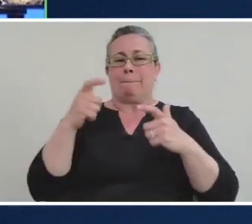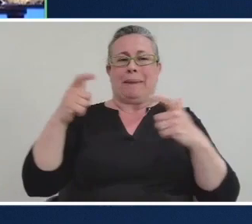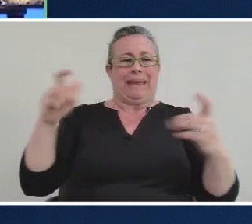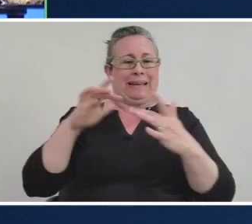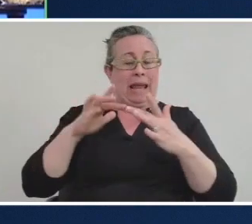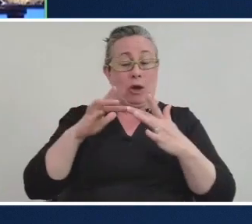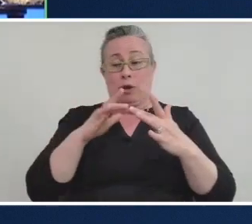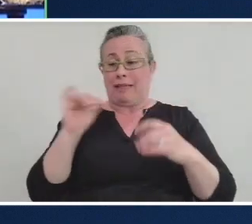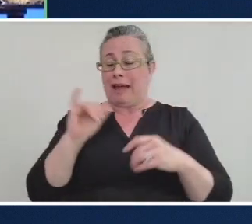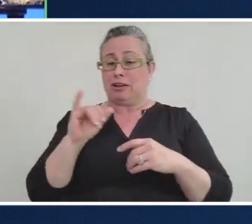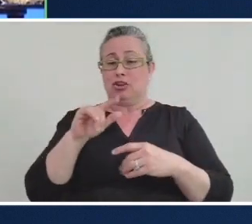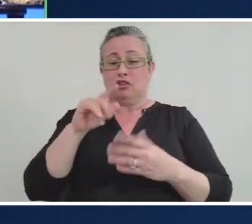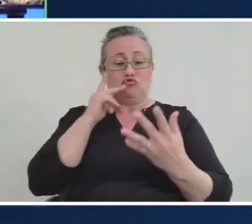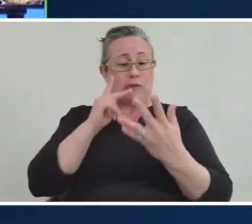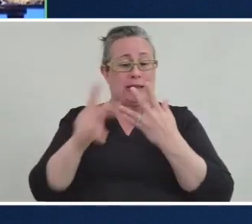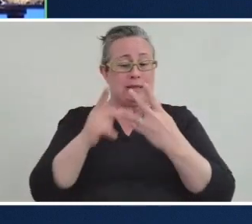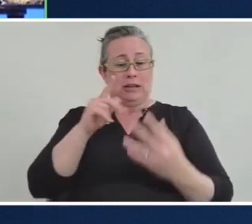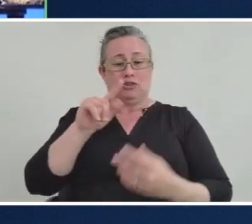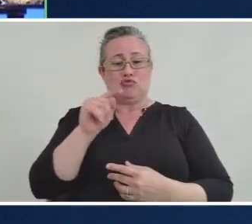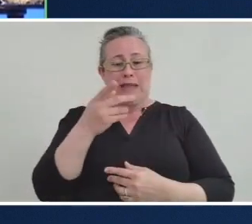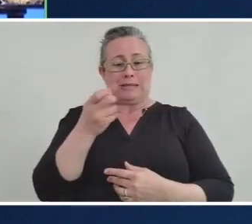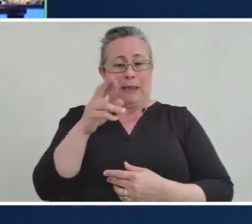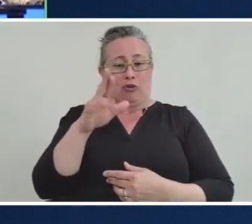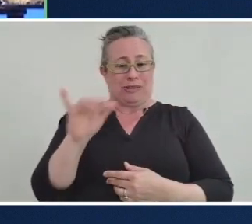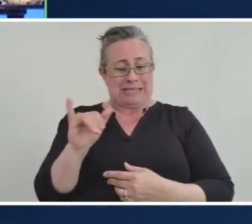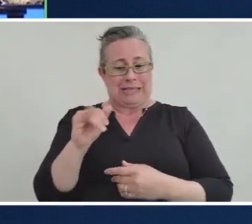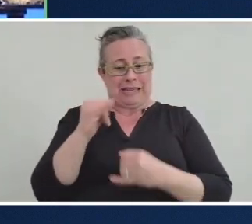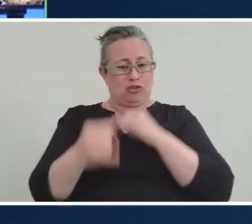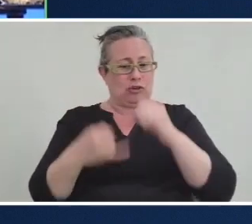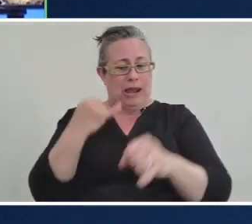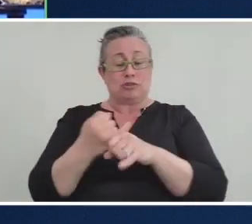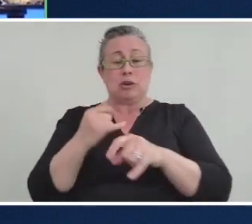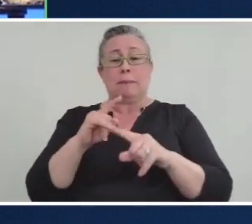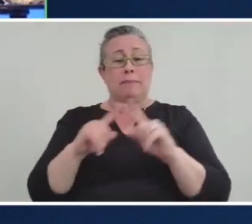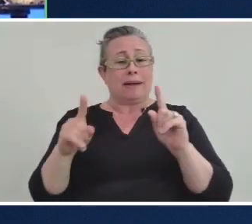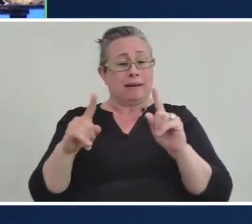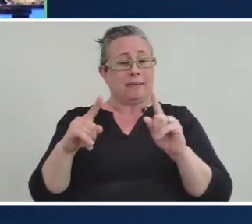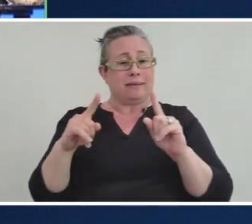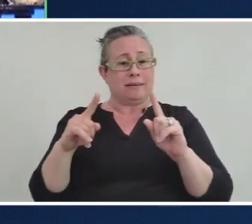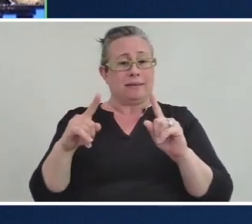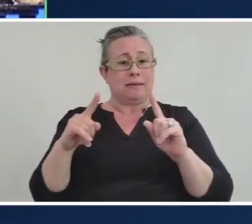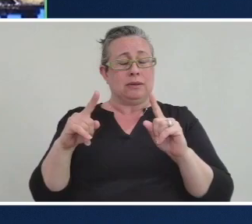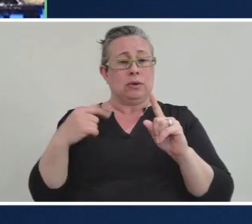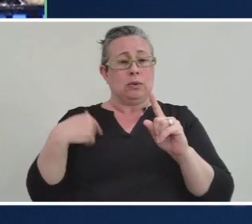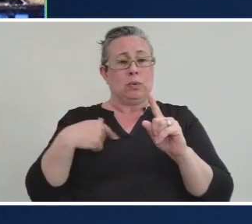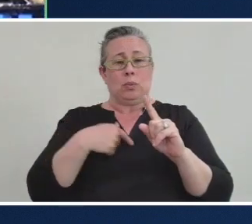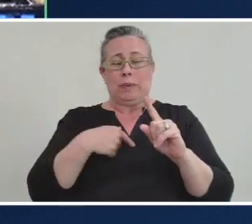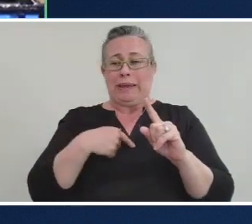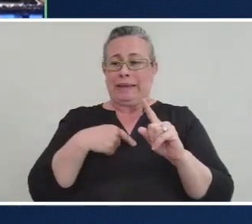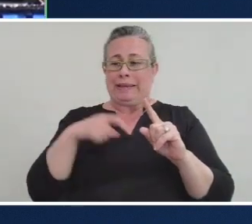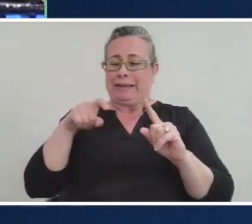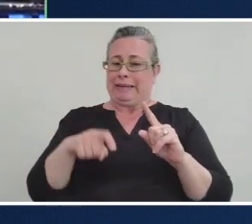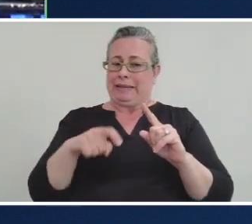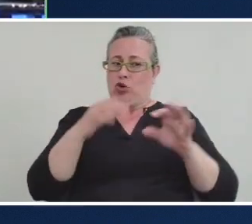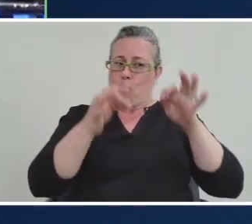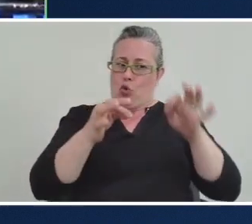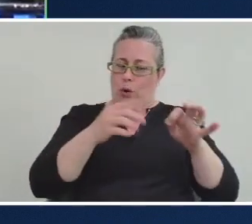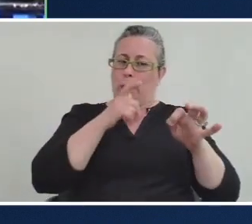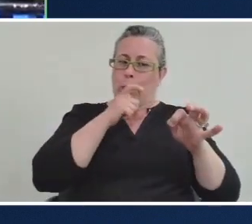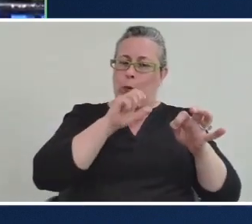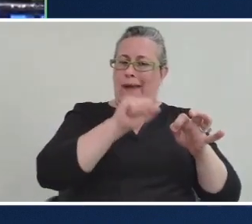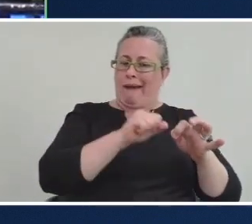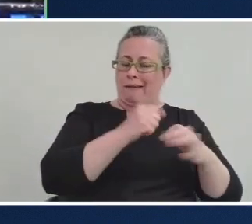we need the collaboration of governments and, you know, independent courts who can really break the cycle